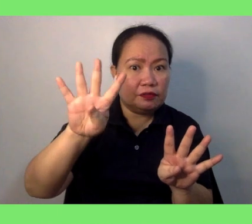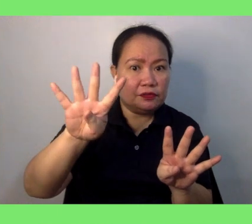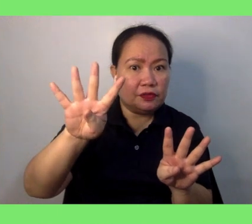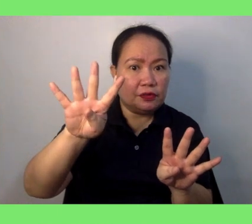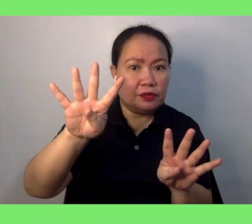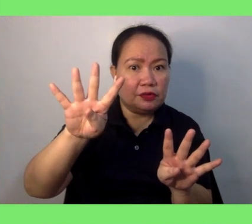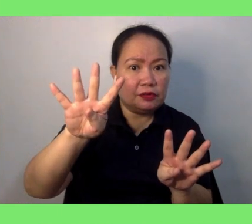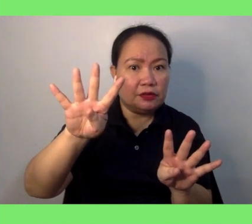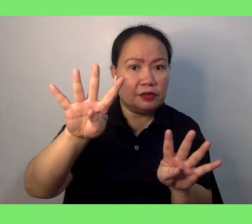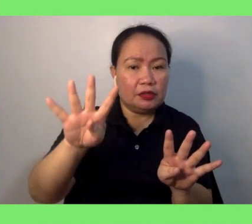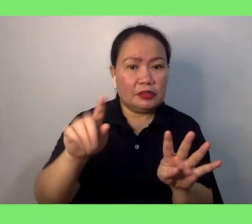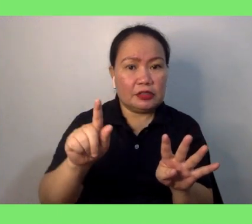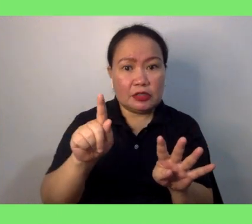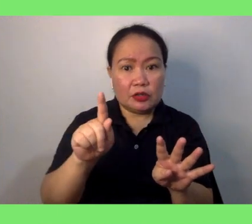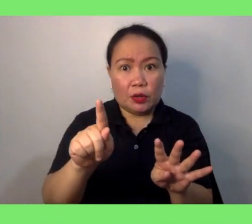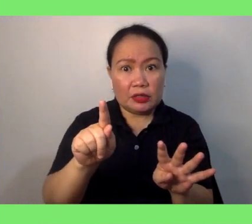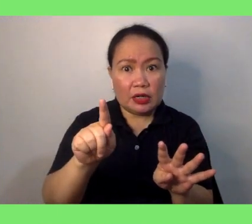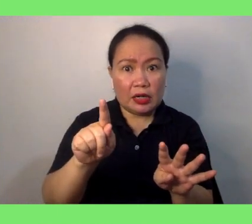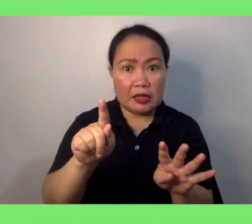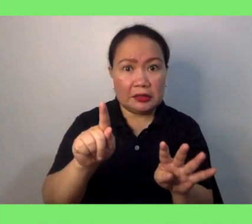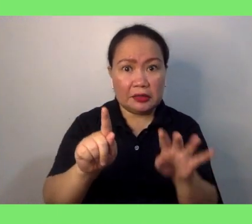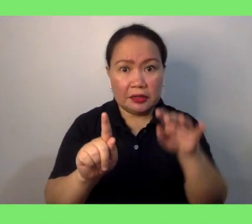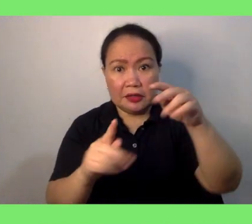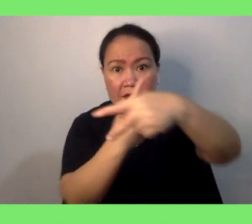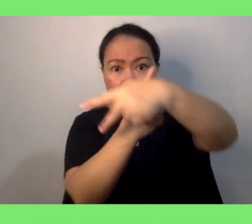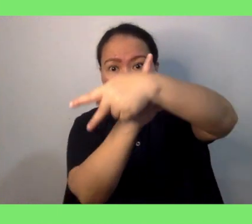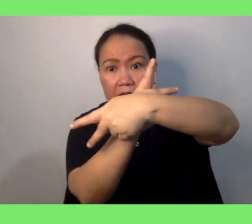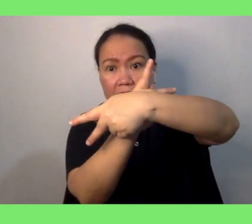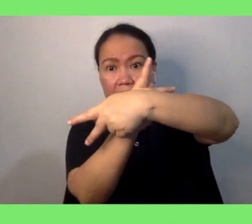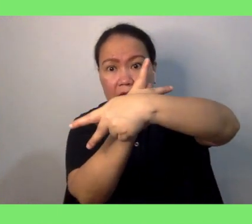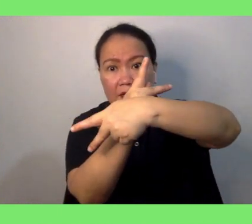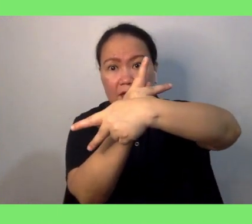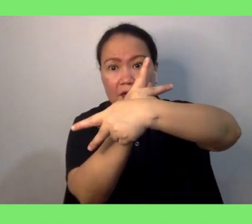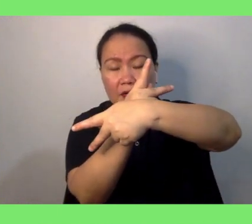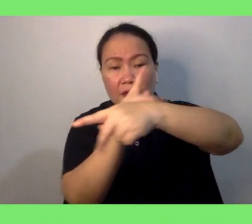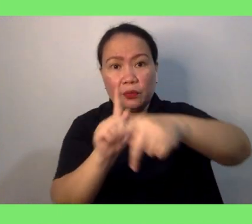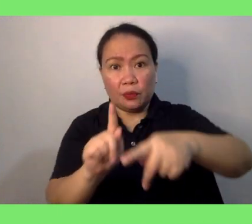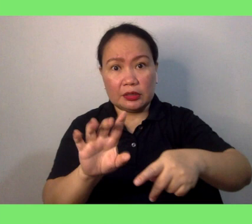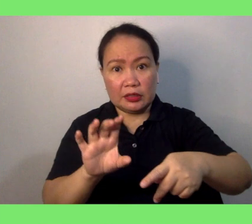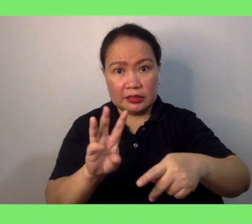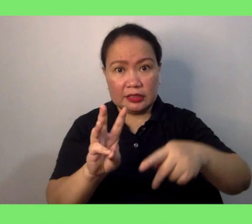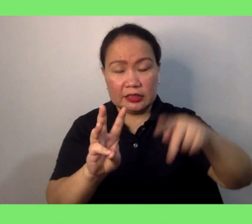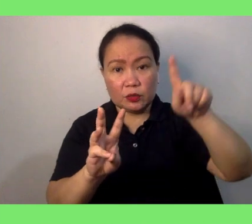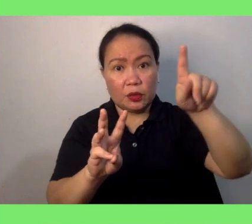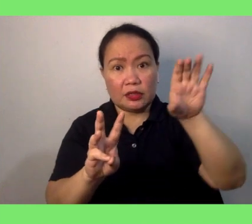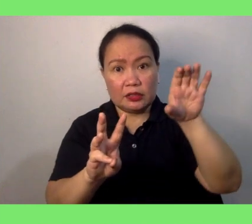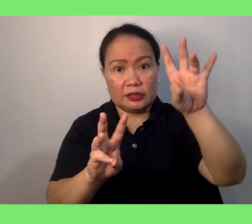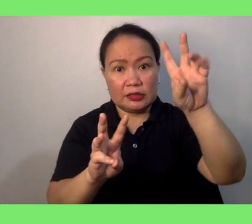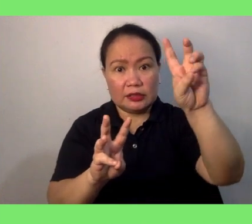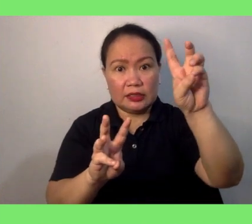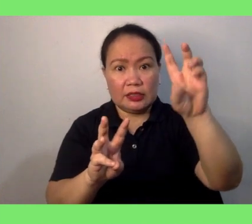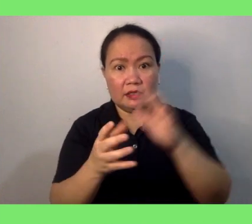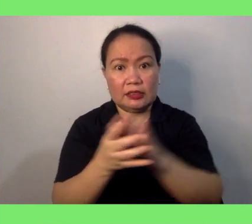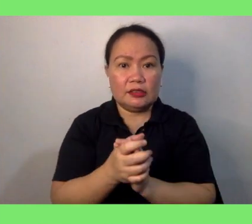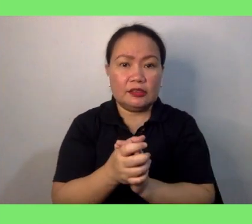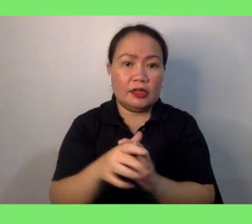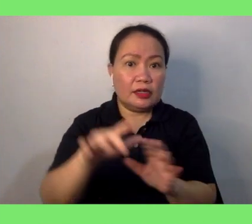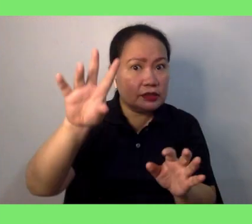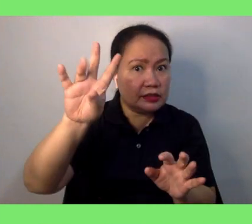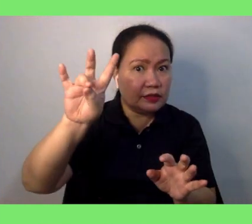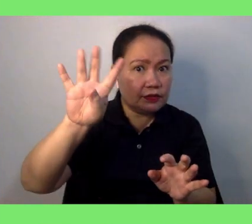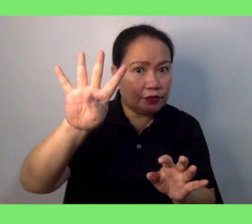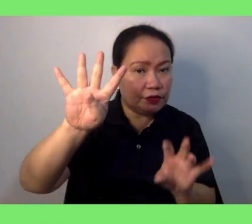corresponding angle. So, 106. Ito ay vertical sila. So, 106. Ito ay vertical din,